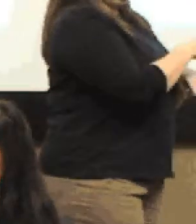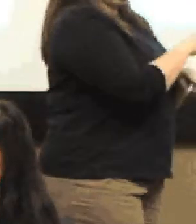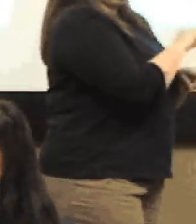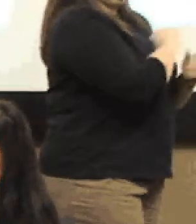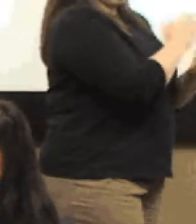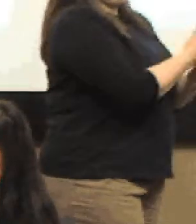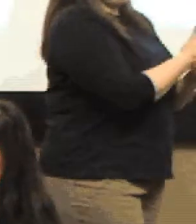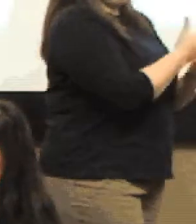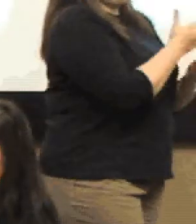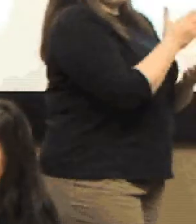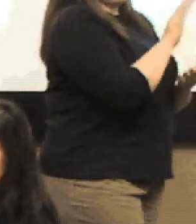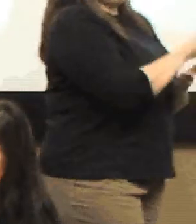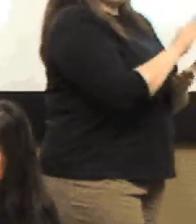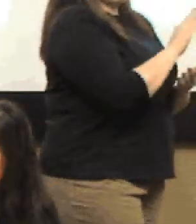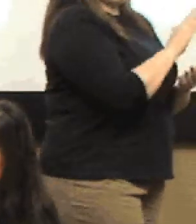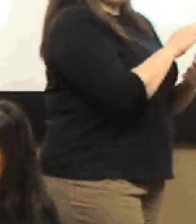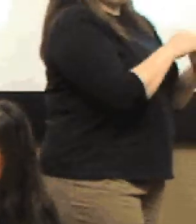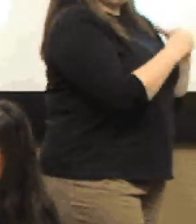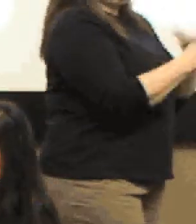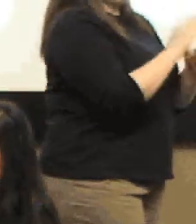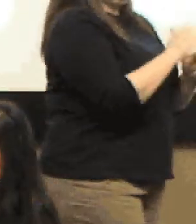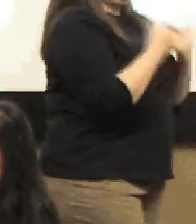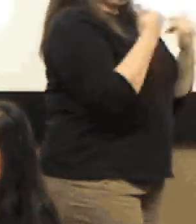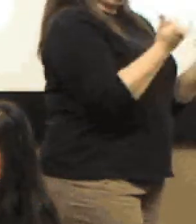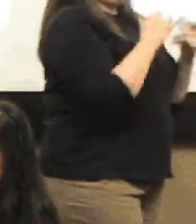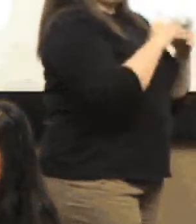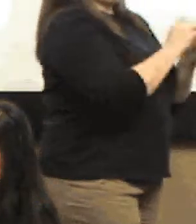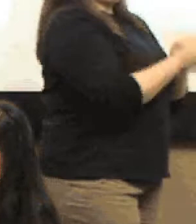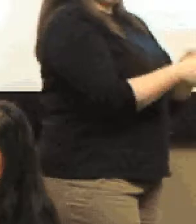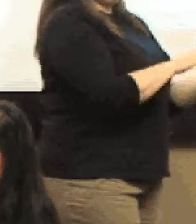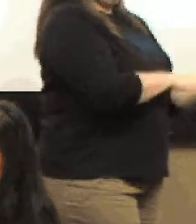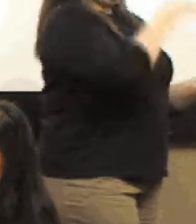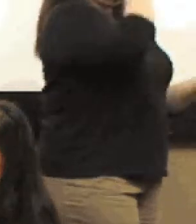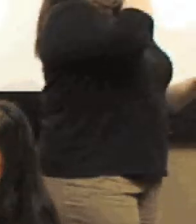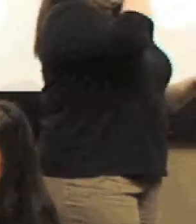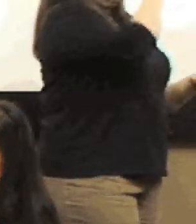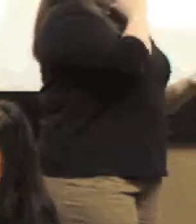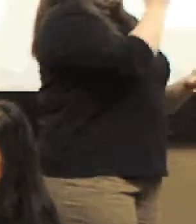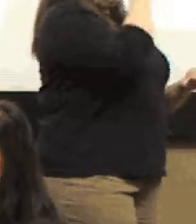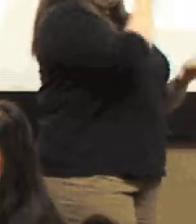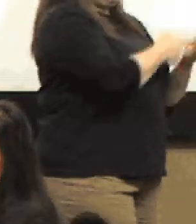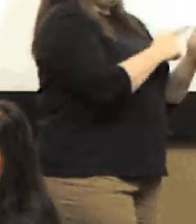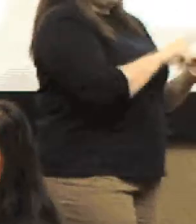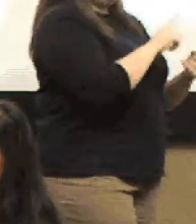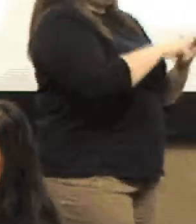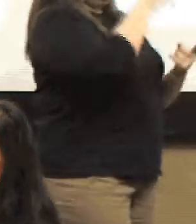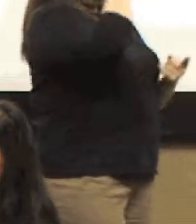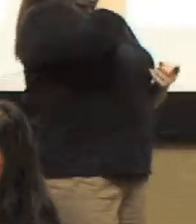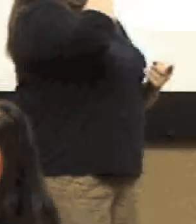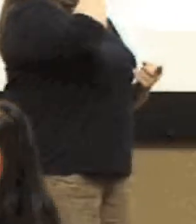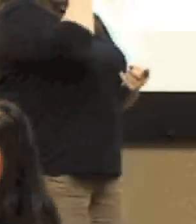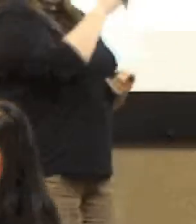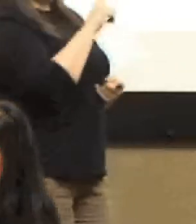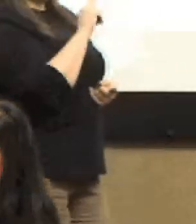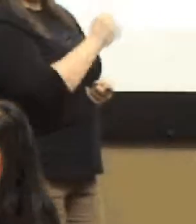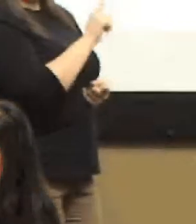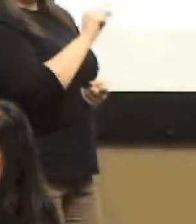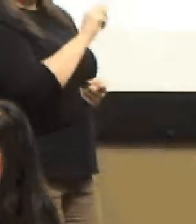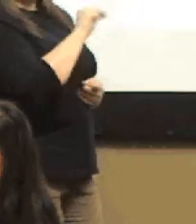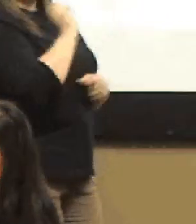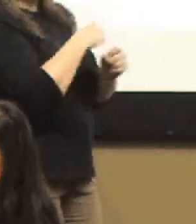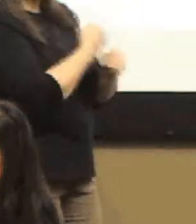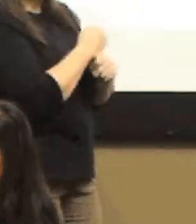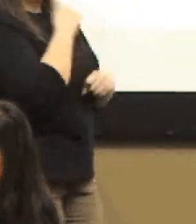to this point. And it ties to the death of his father and not knowing what happened to his dad for decades. It's a